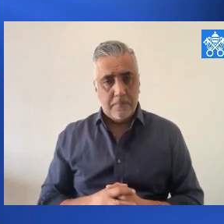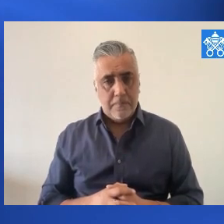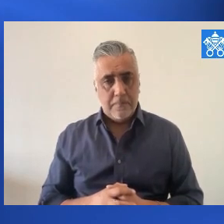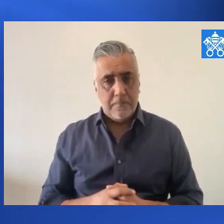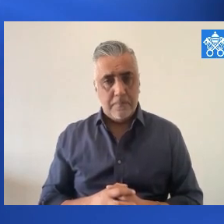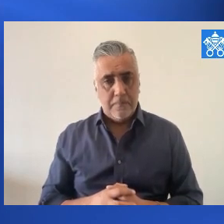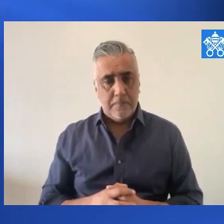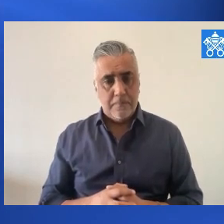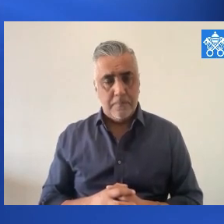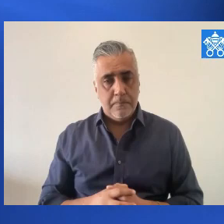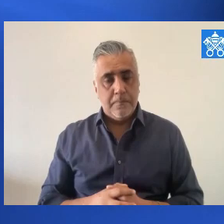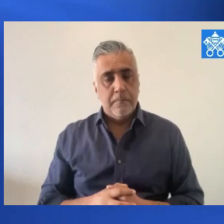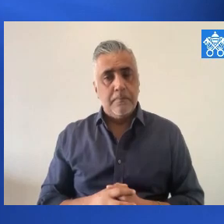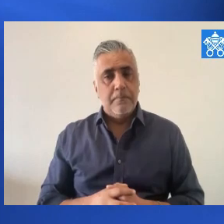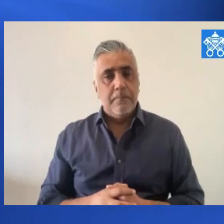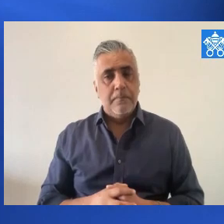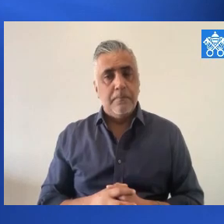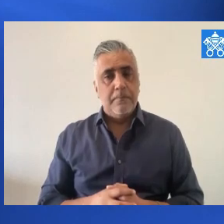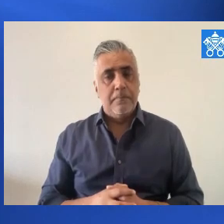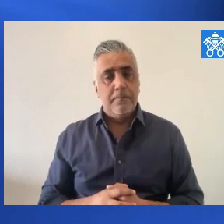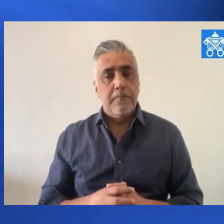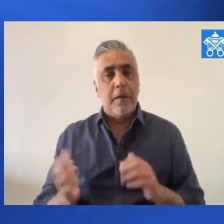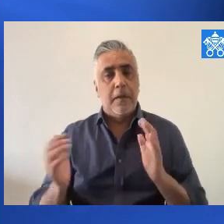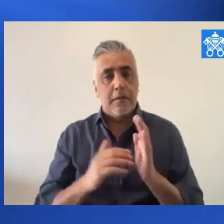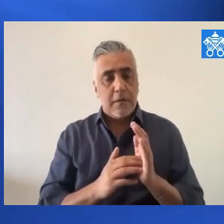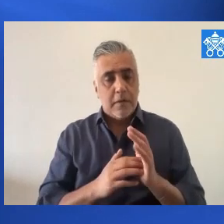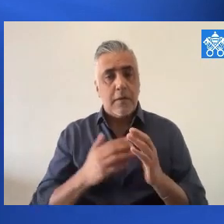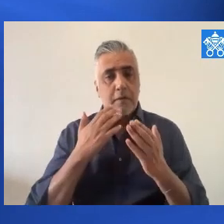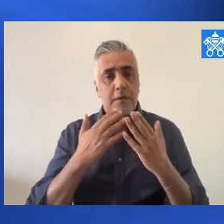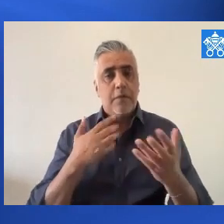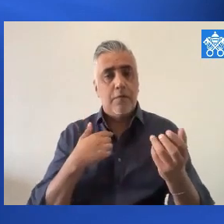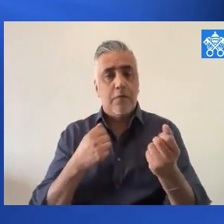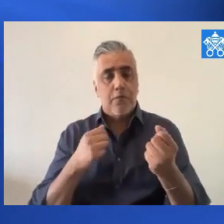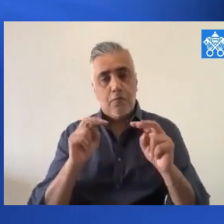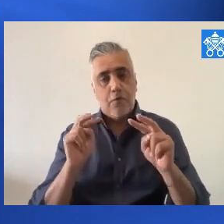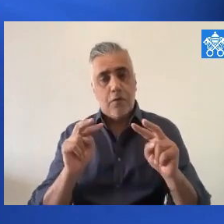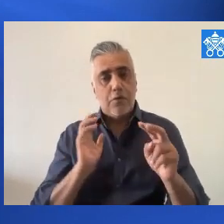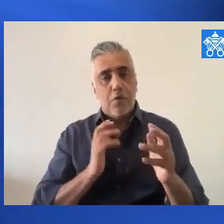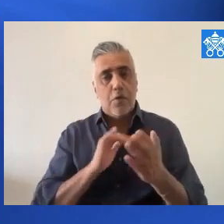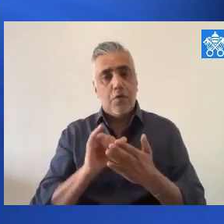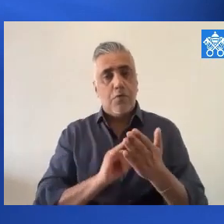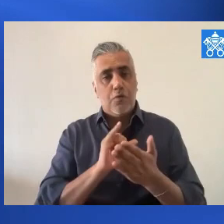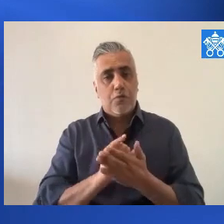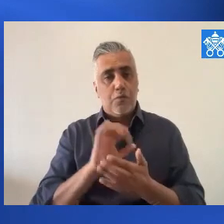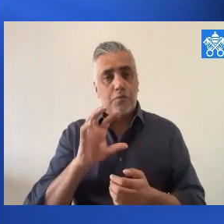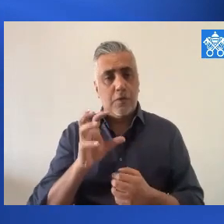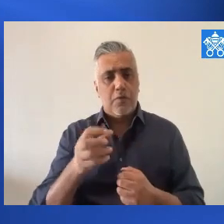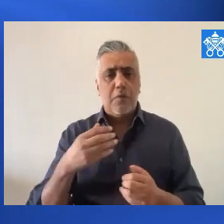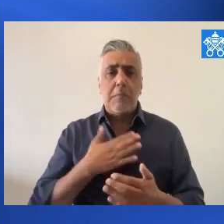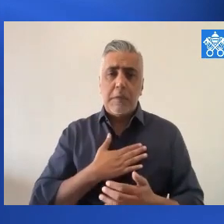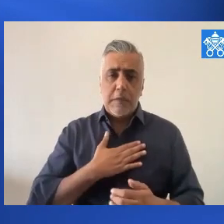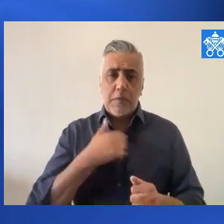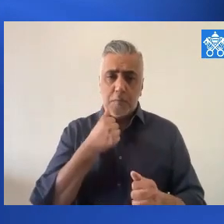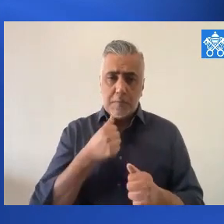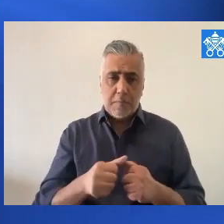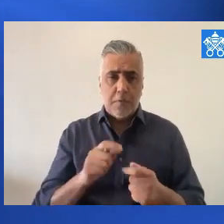where you are in the world, or watching on demand. on our YouTube channel, Vatican News YouTube channel, or